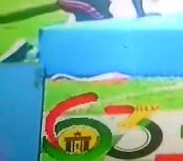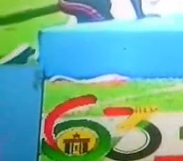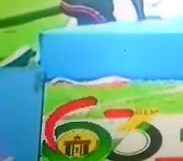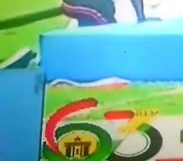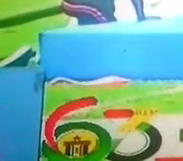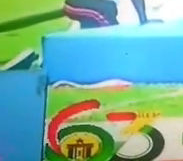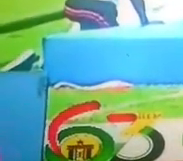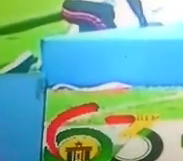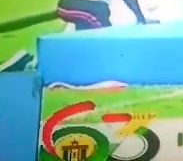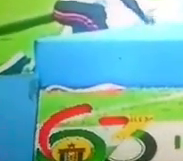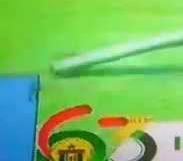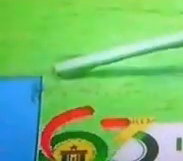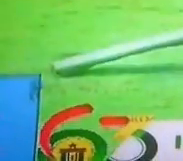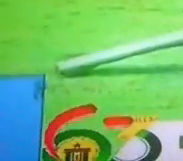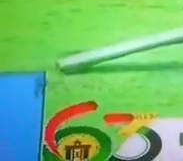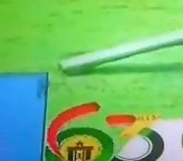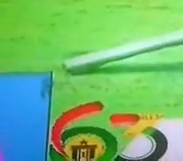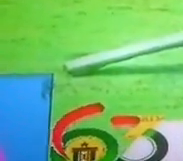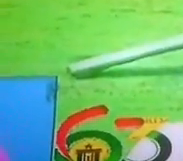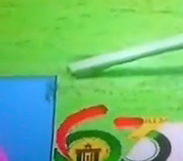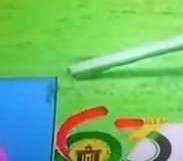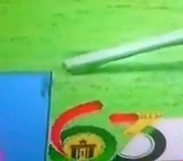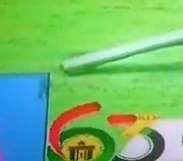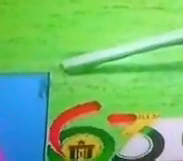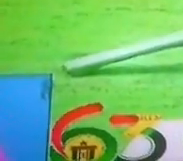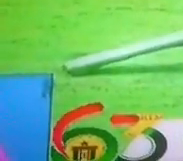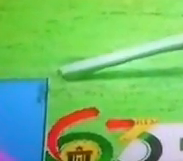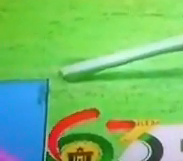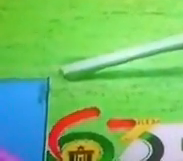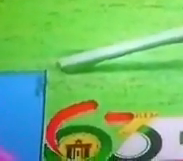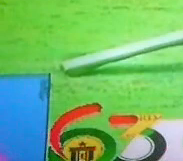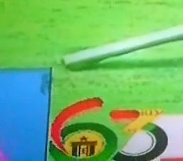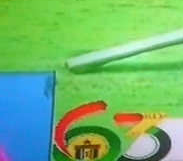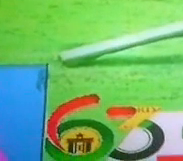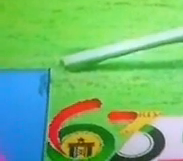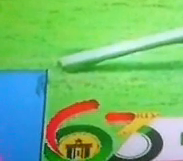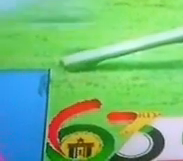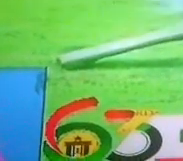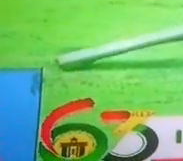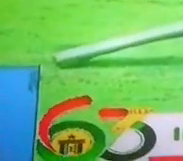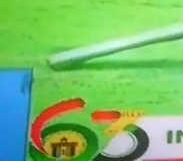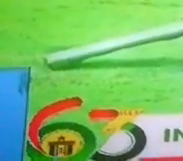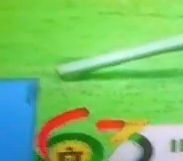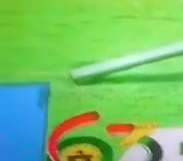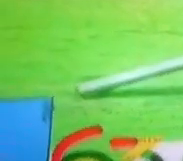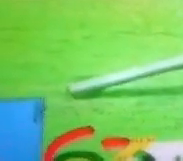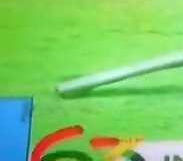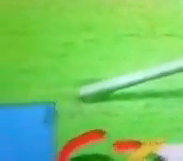This is still the armed forces, the Ghana armed forces,